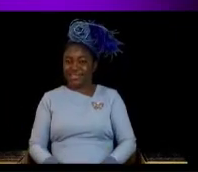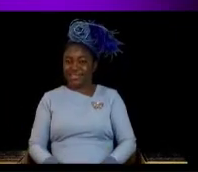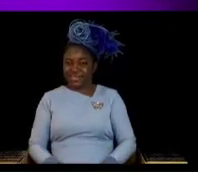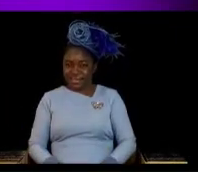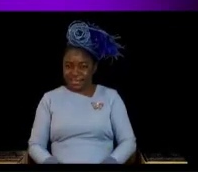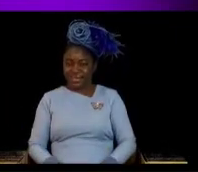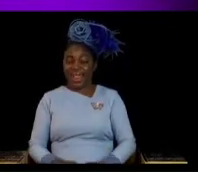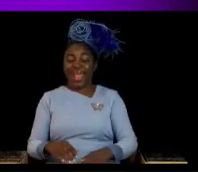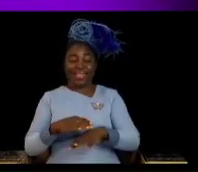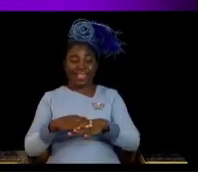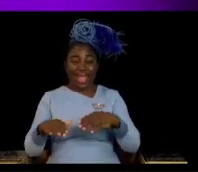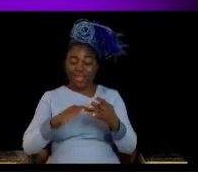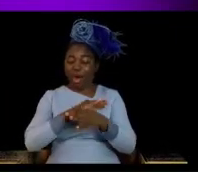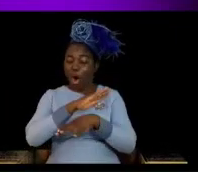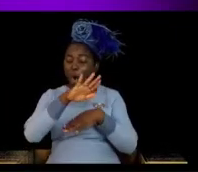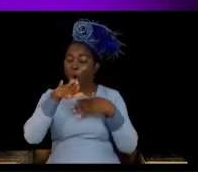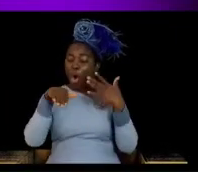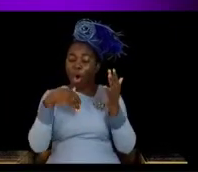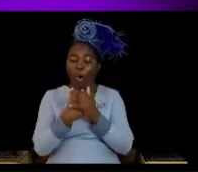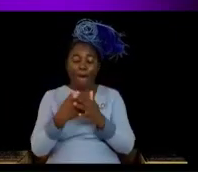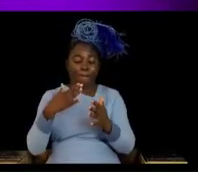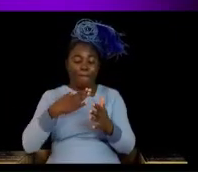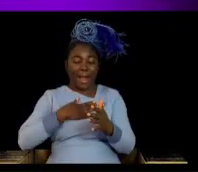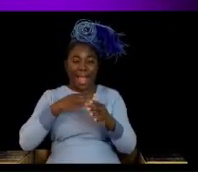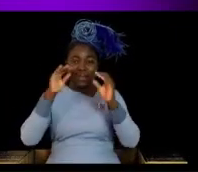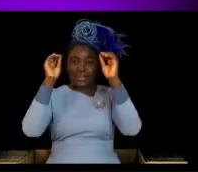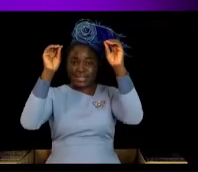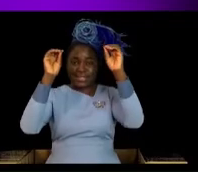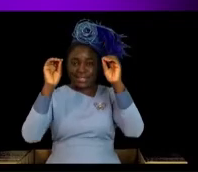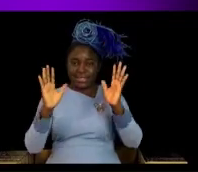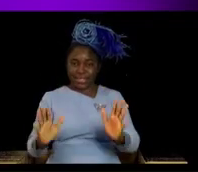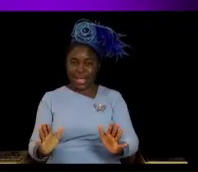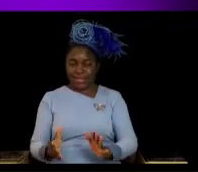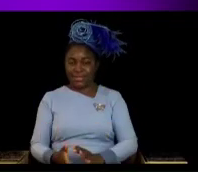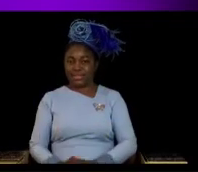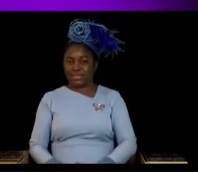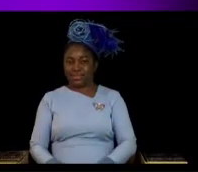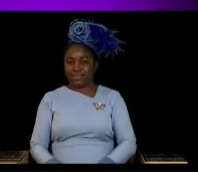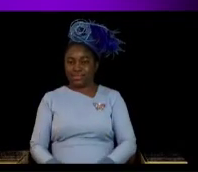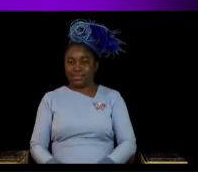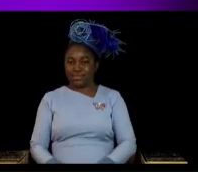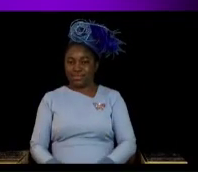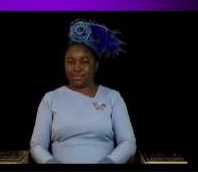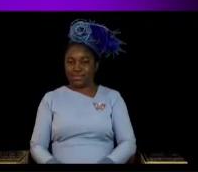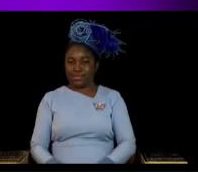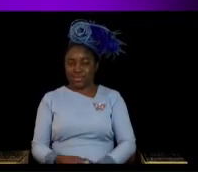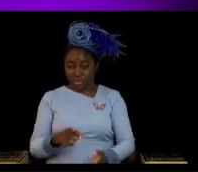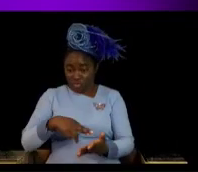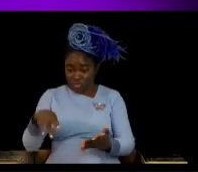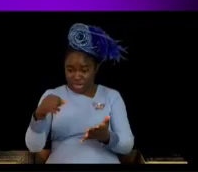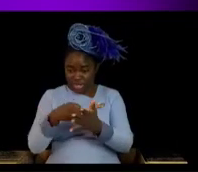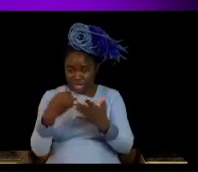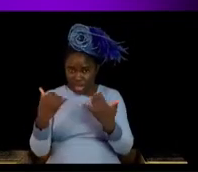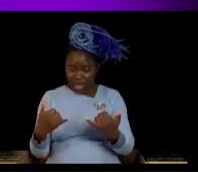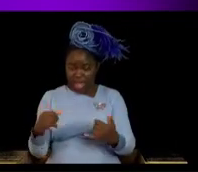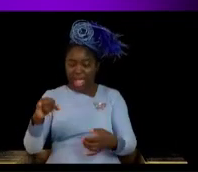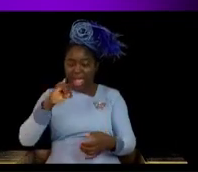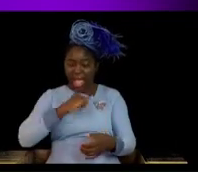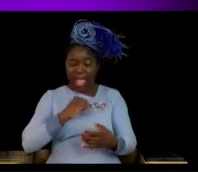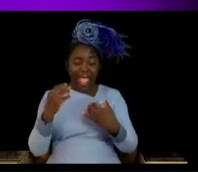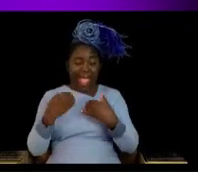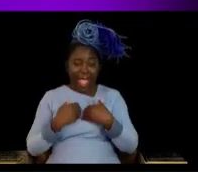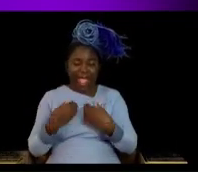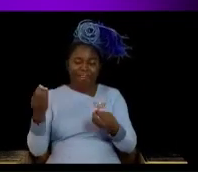Than all my teachers. Ju gbogbo awon oluko mi lo. Can you read that loud and let me hear you? E ka ile kin gbo